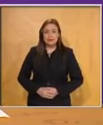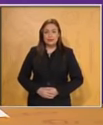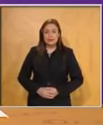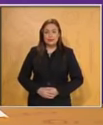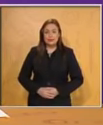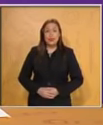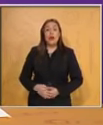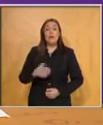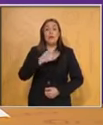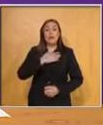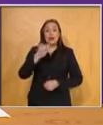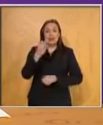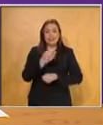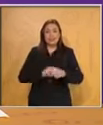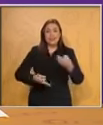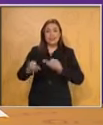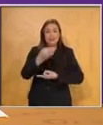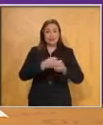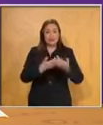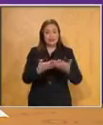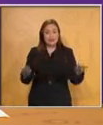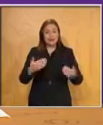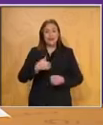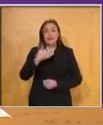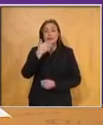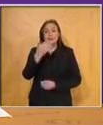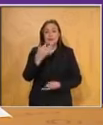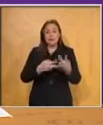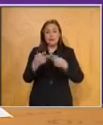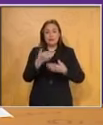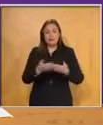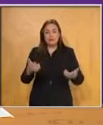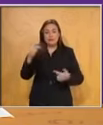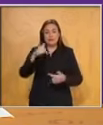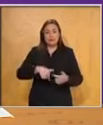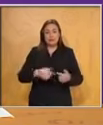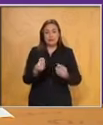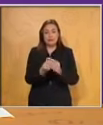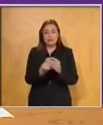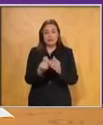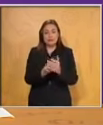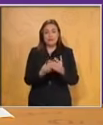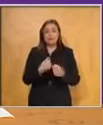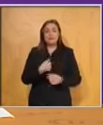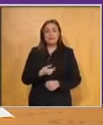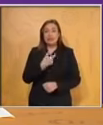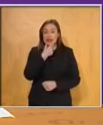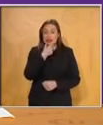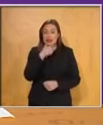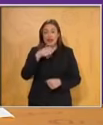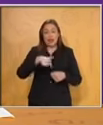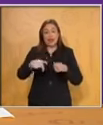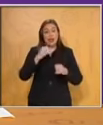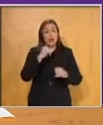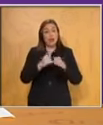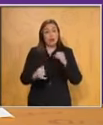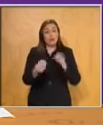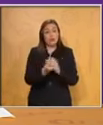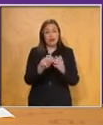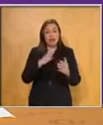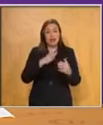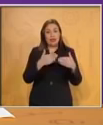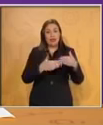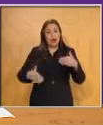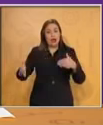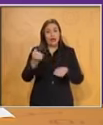Good afternoon, everybody. Welcome to the English class for first grade. This is our last class of the week, and I'm sure you